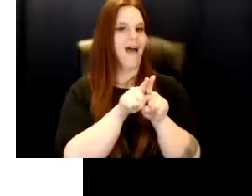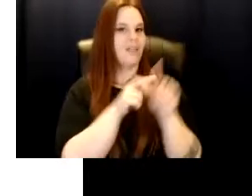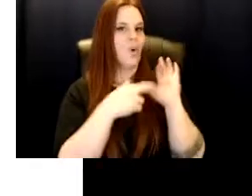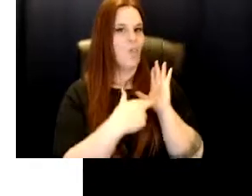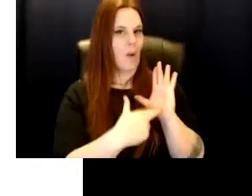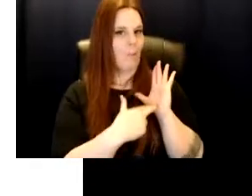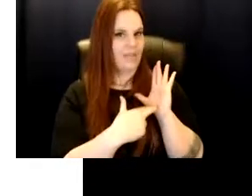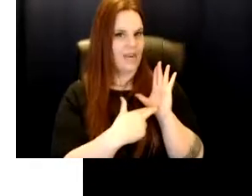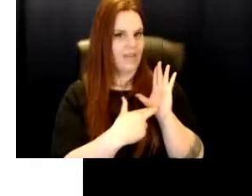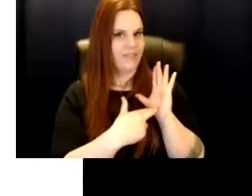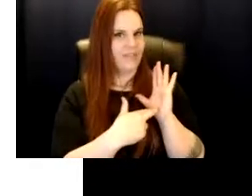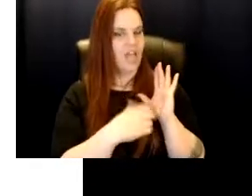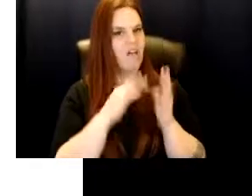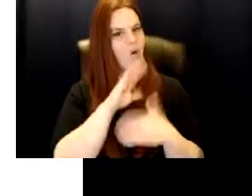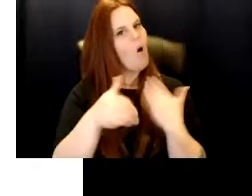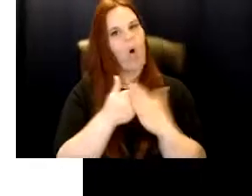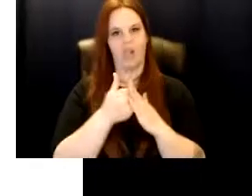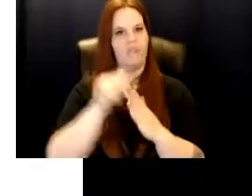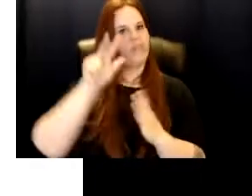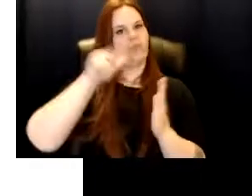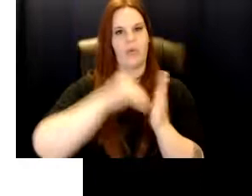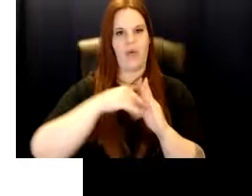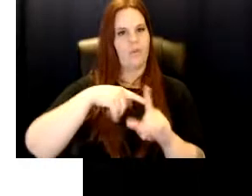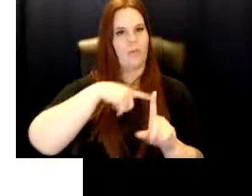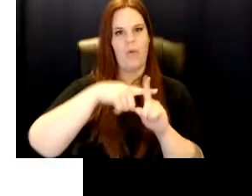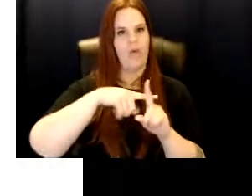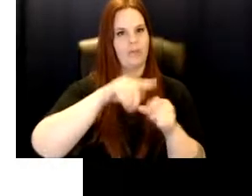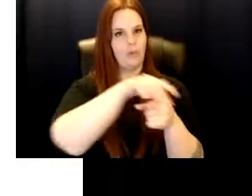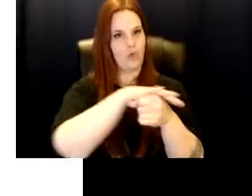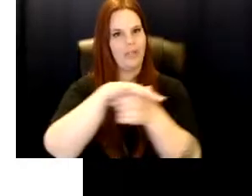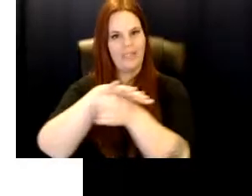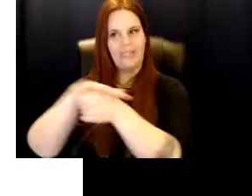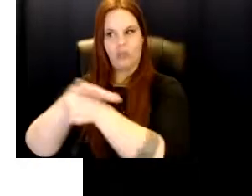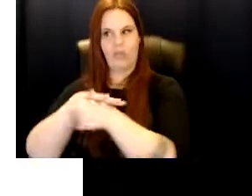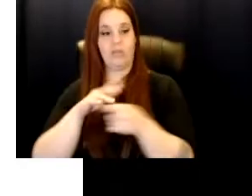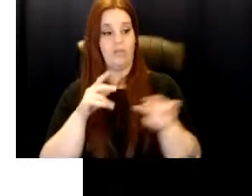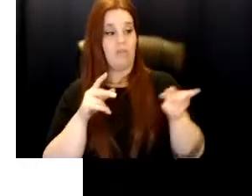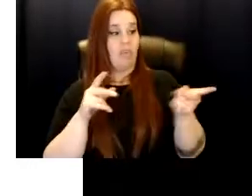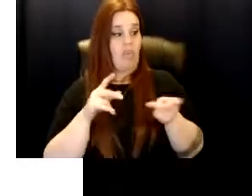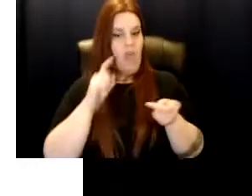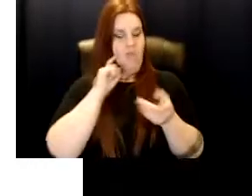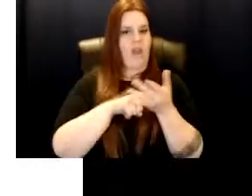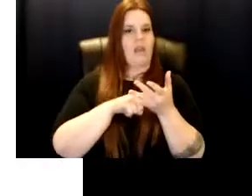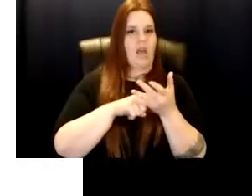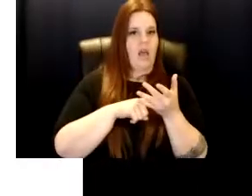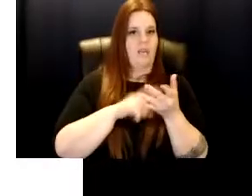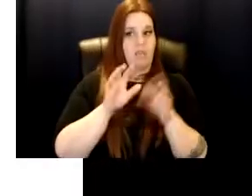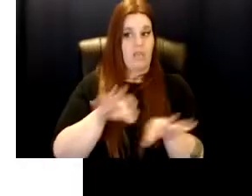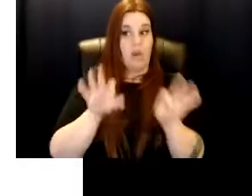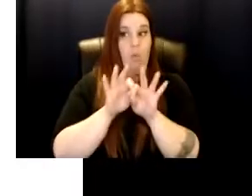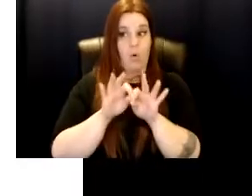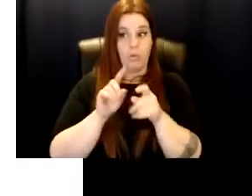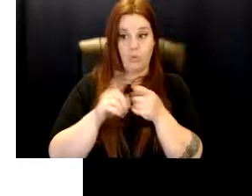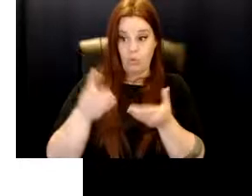of all of these 3,000 plus jurisdictions, that they recognize the importance of this for serving persons